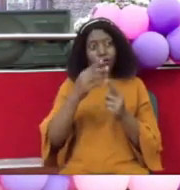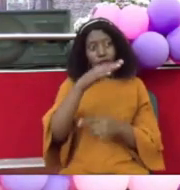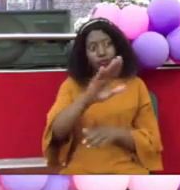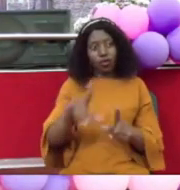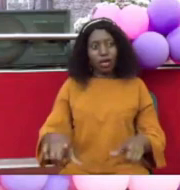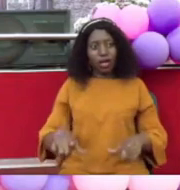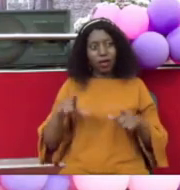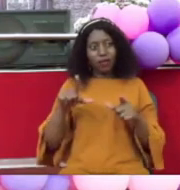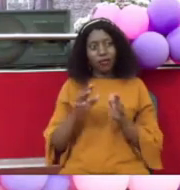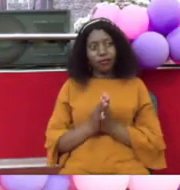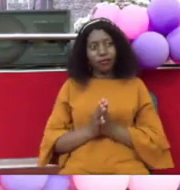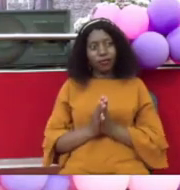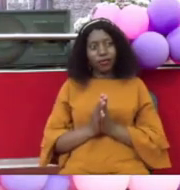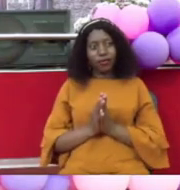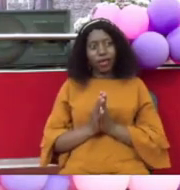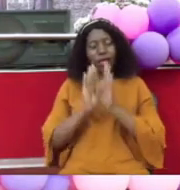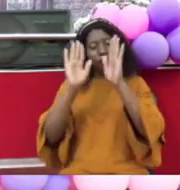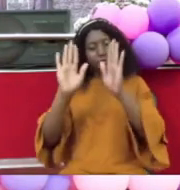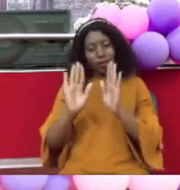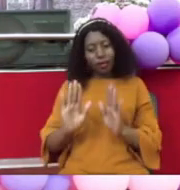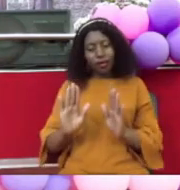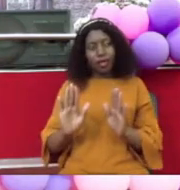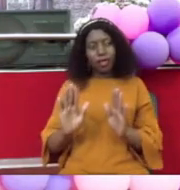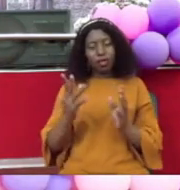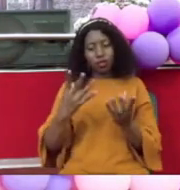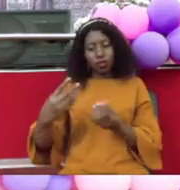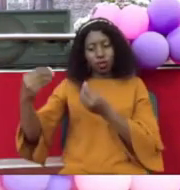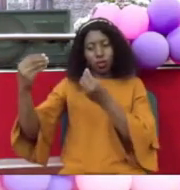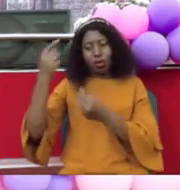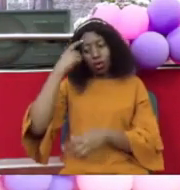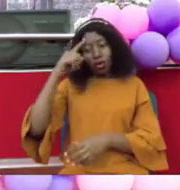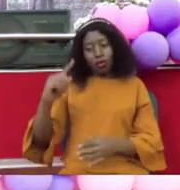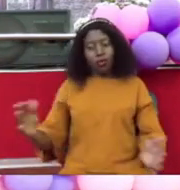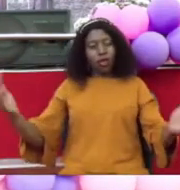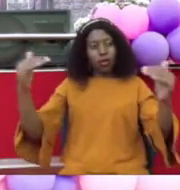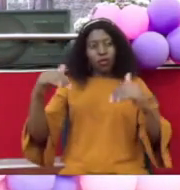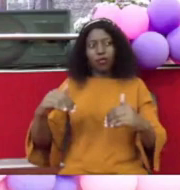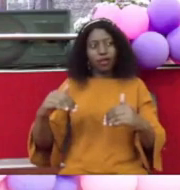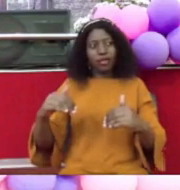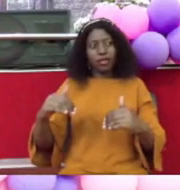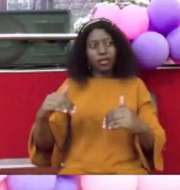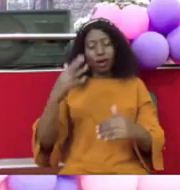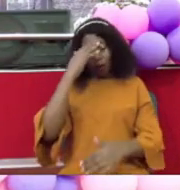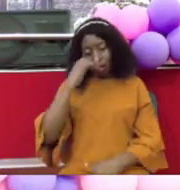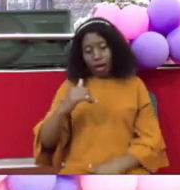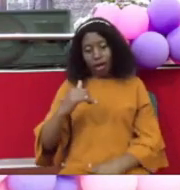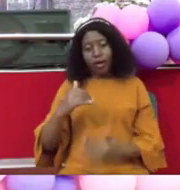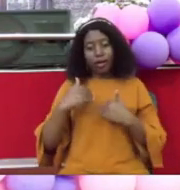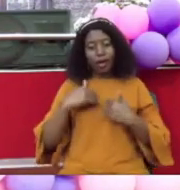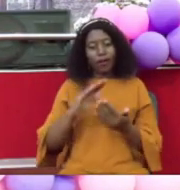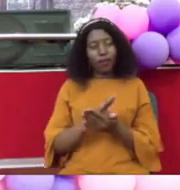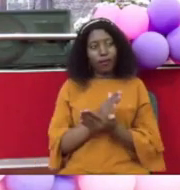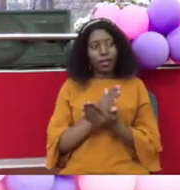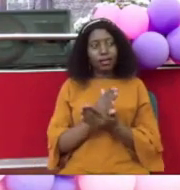katika maisha. And it's important to attend those conferences. They have a purpose. They have their part in our spiritual growth. Makongamano hayo ni sawa